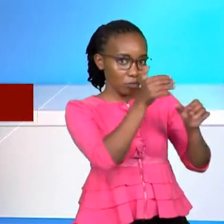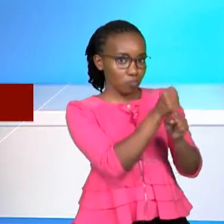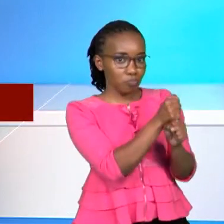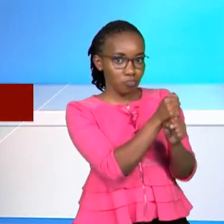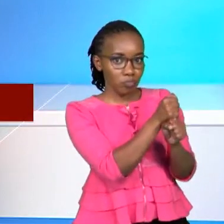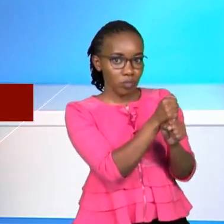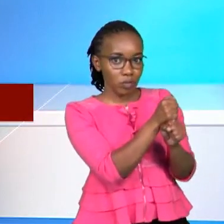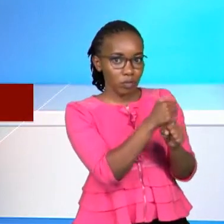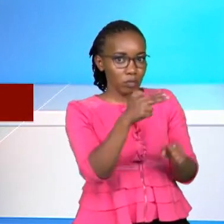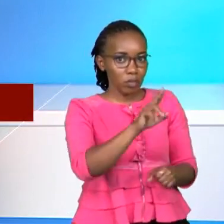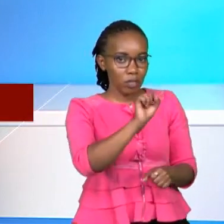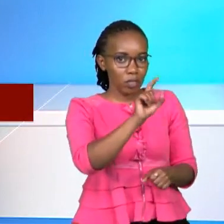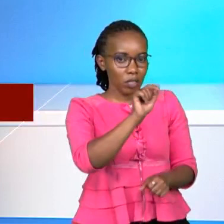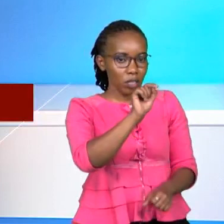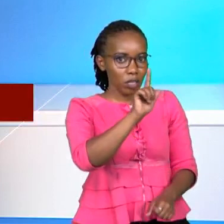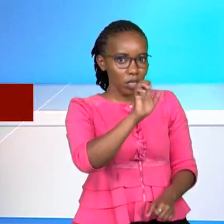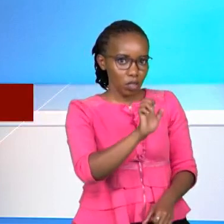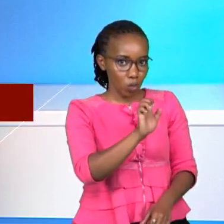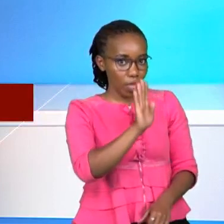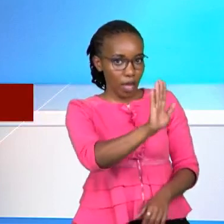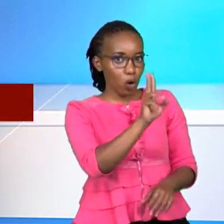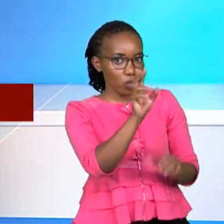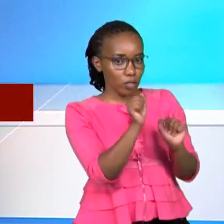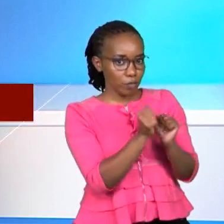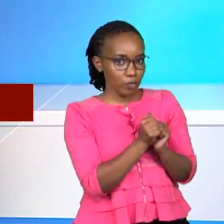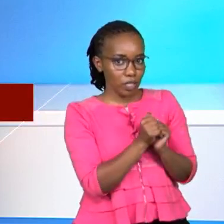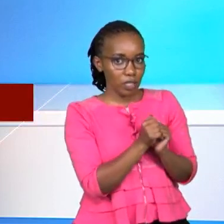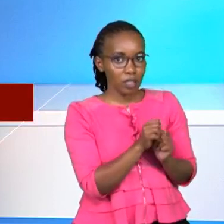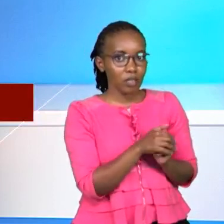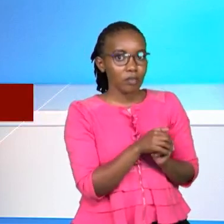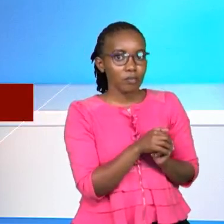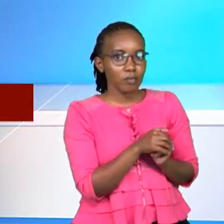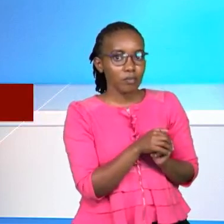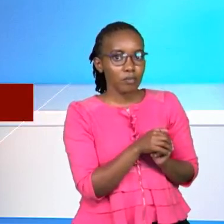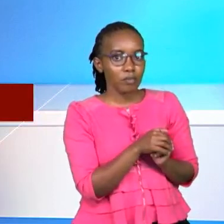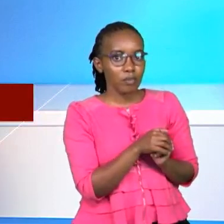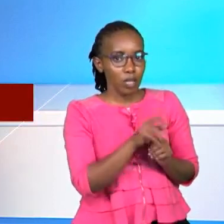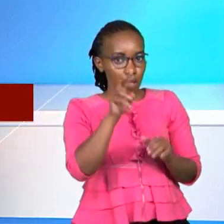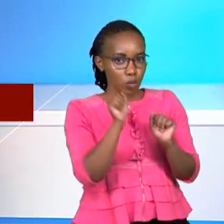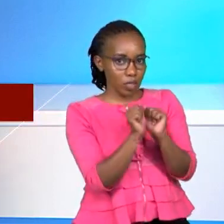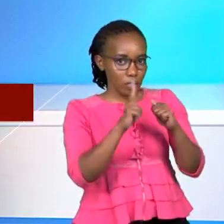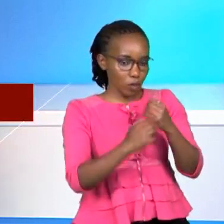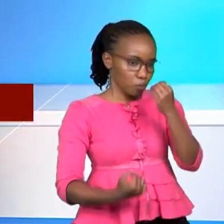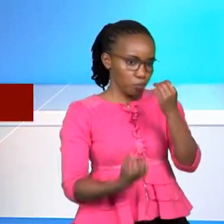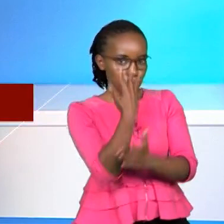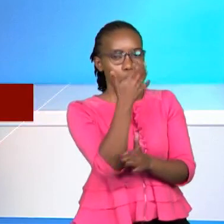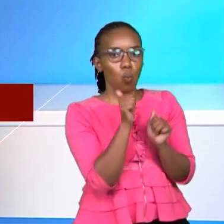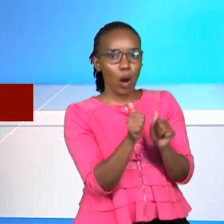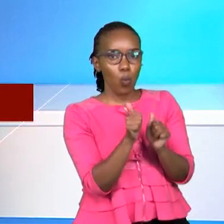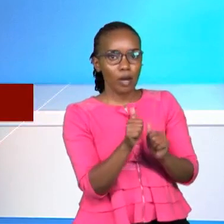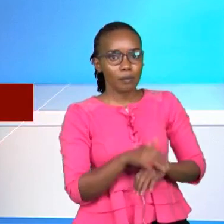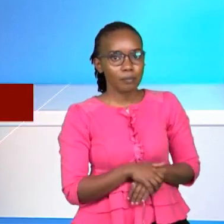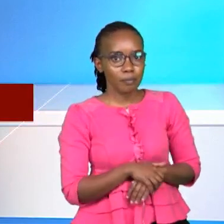called Hustle Yakob, maybe about 2015 thereabout. Got the first set of funding in 2017 to roll out big time.